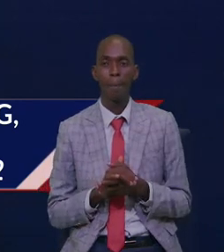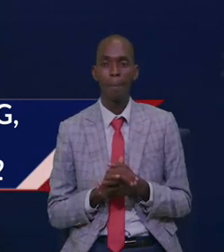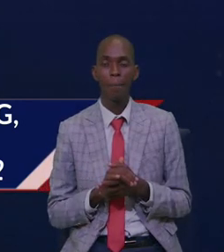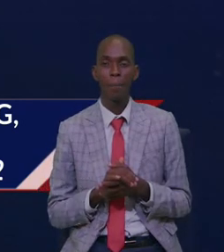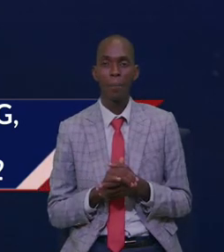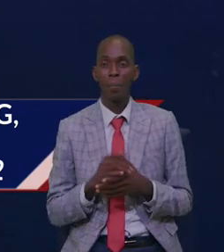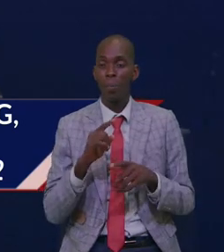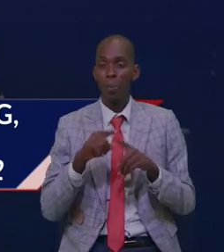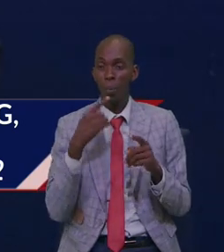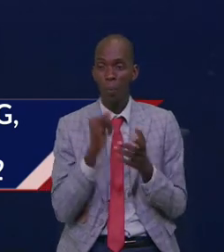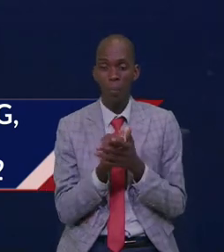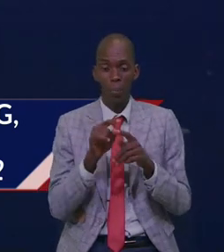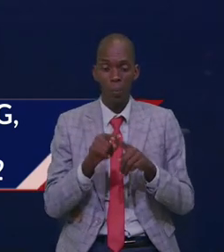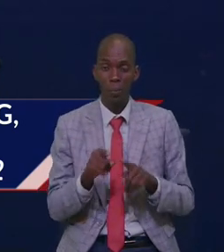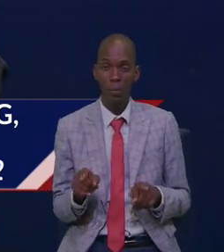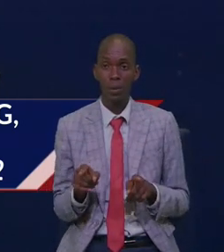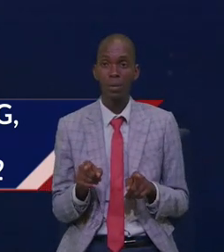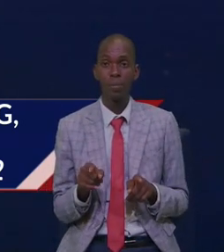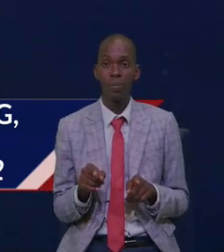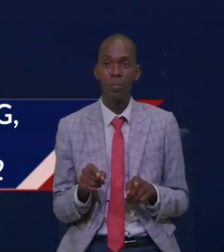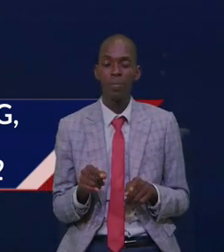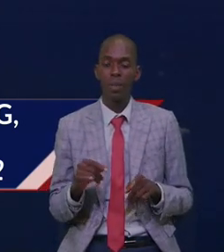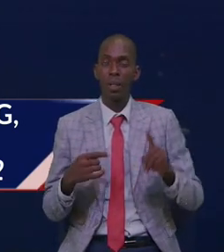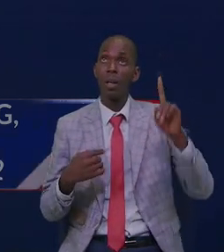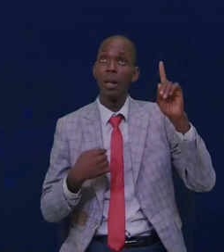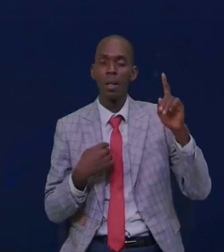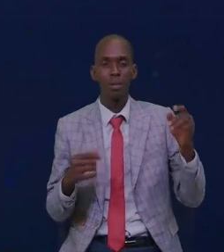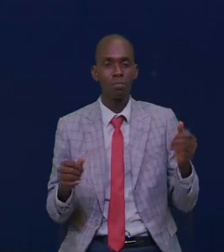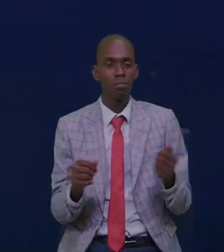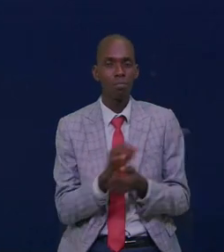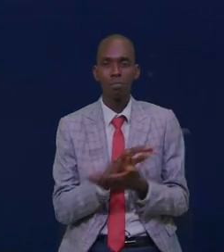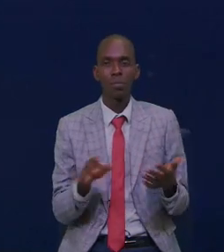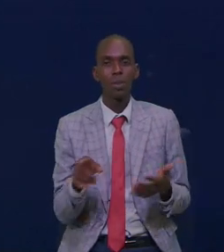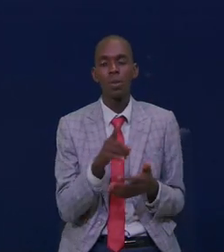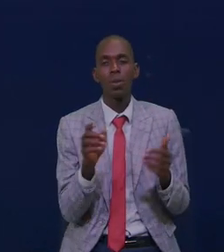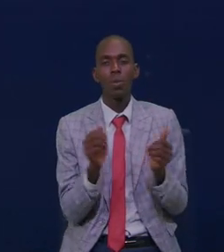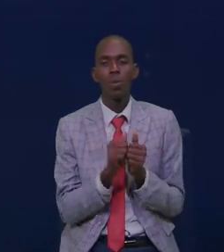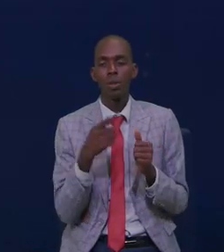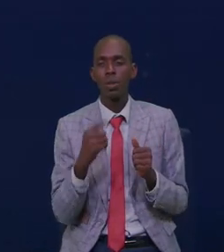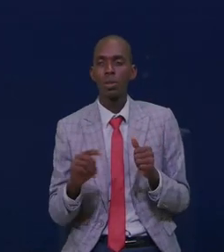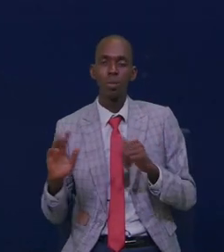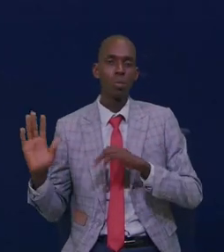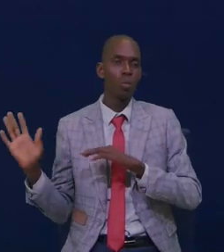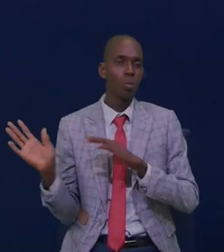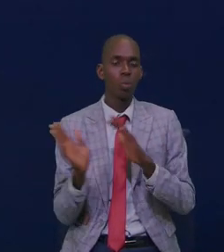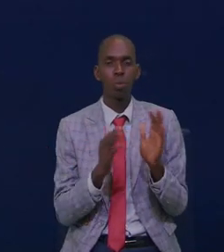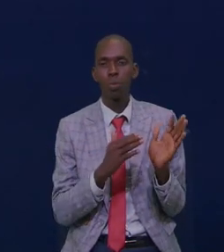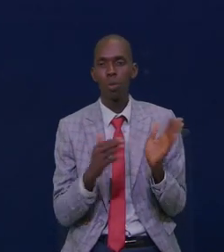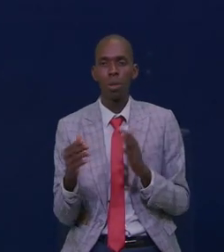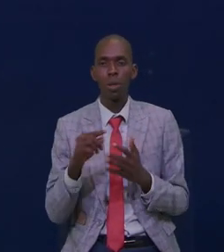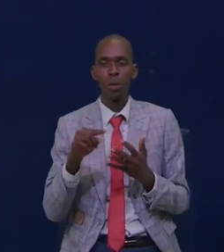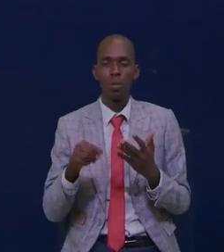says, but I scattered them with a wild wind among all